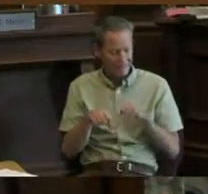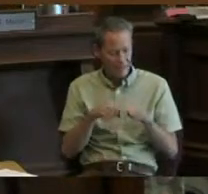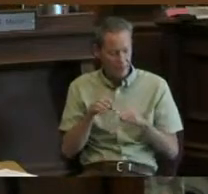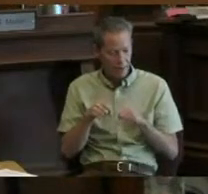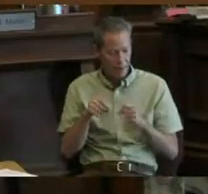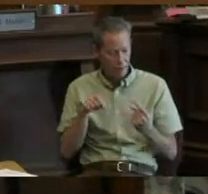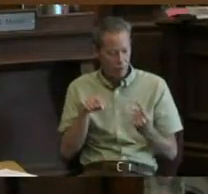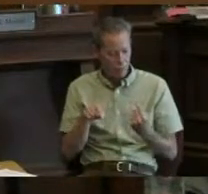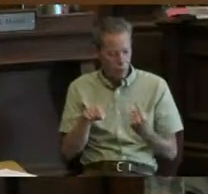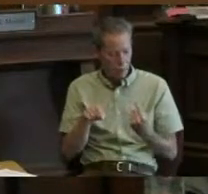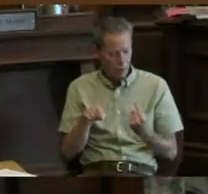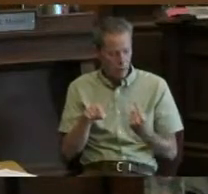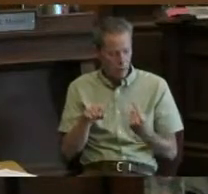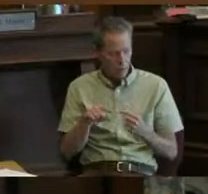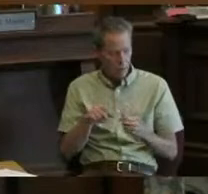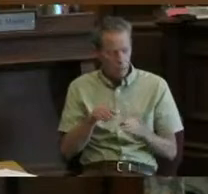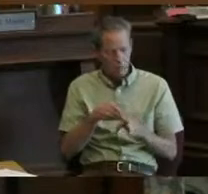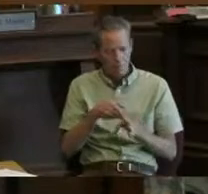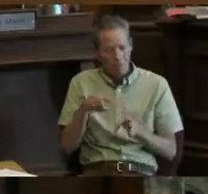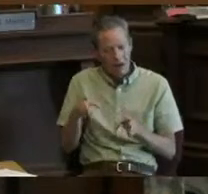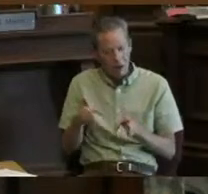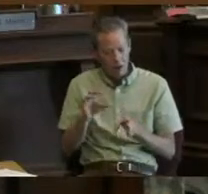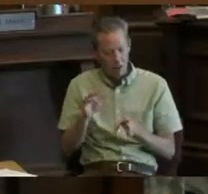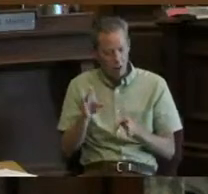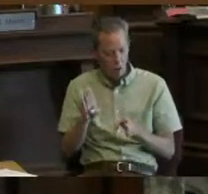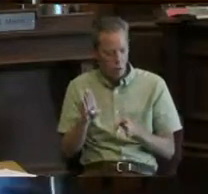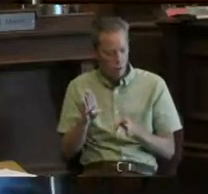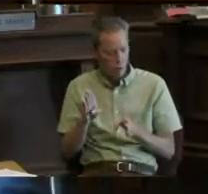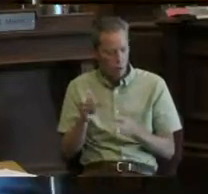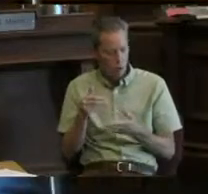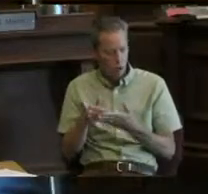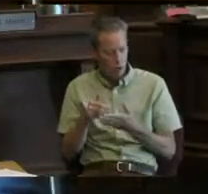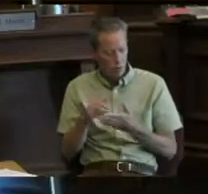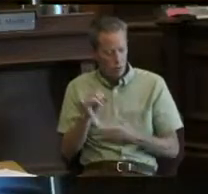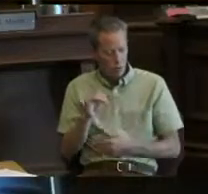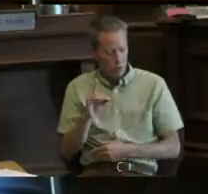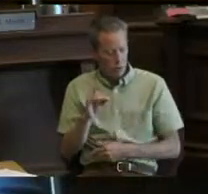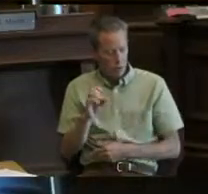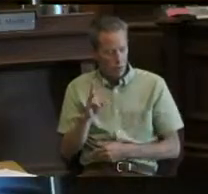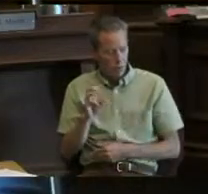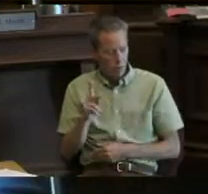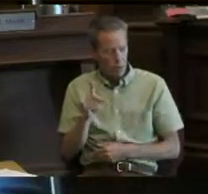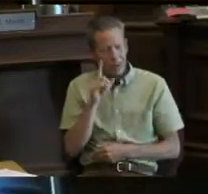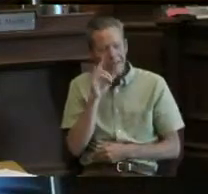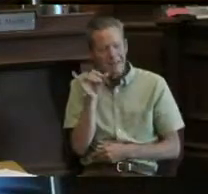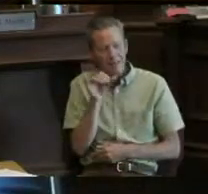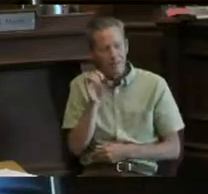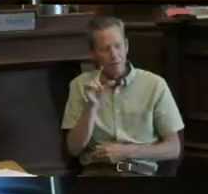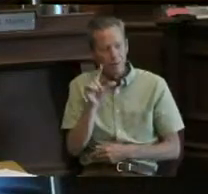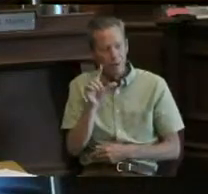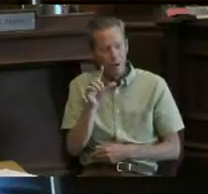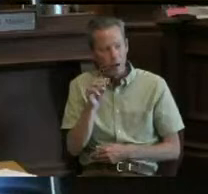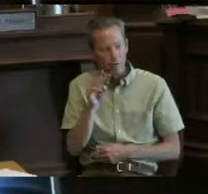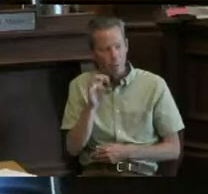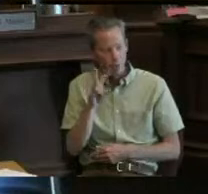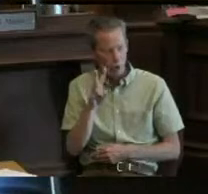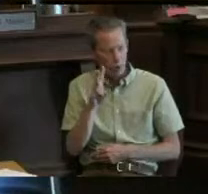going to be located behind the curb line, mm-hmm. Adjacent to the sidewalk, mm-hmm. Similar to Elmwood Avenue, mm-hmm. cycle track.